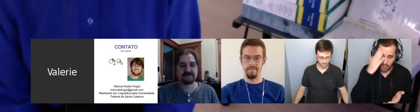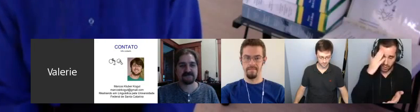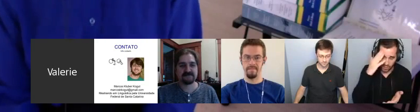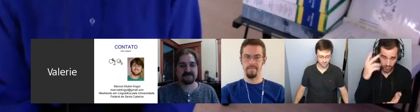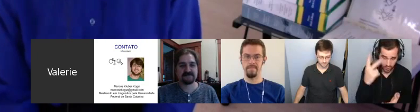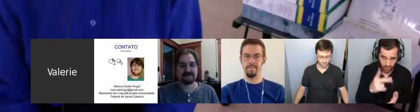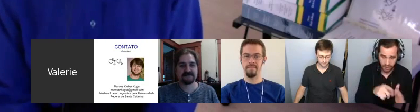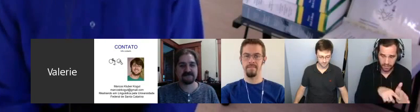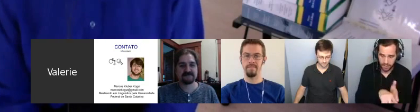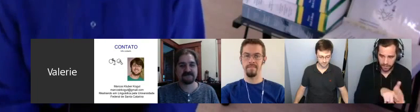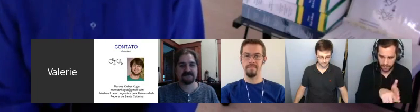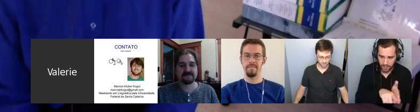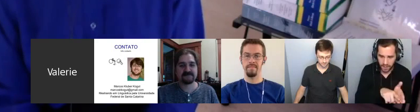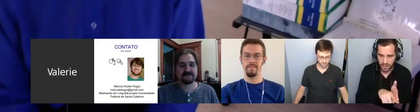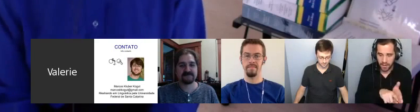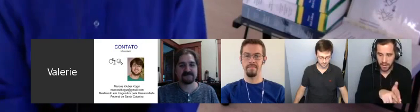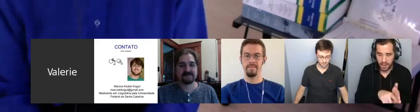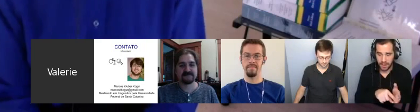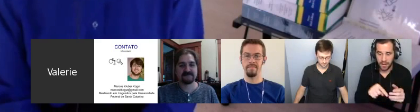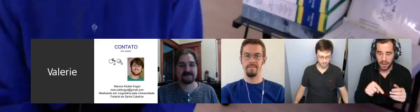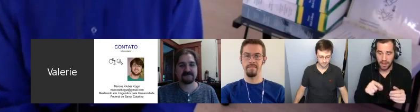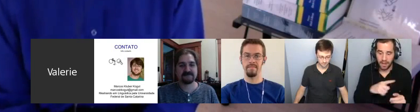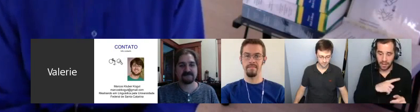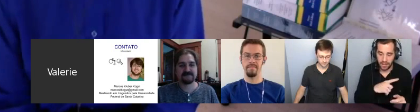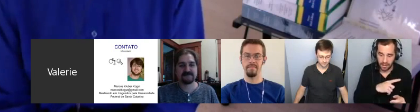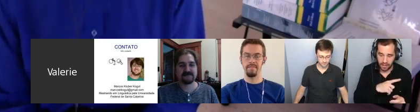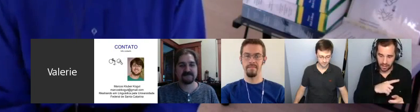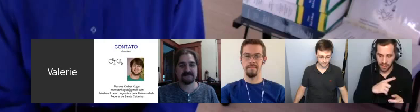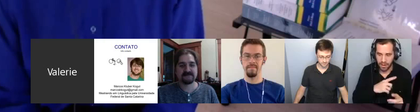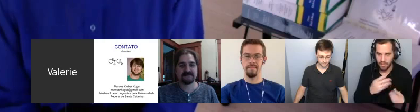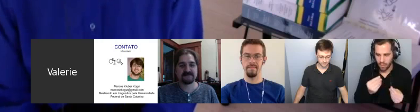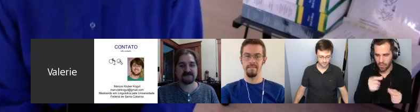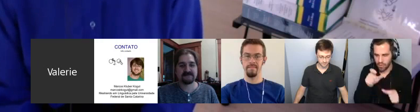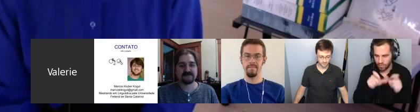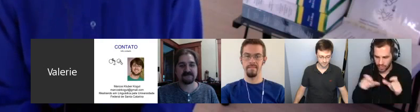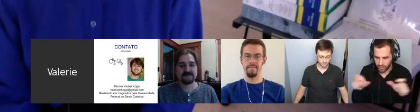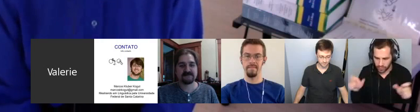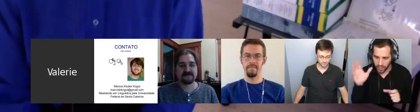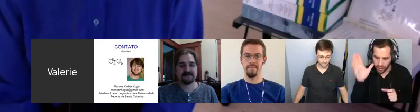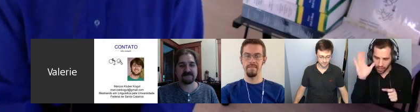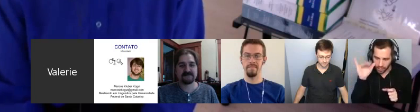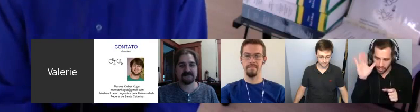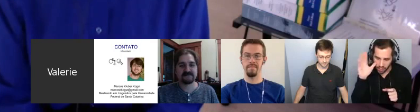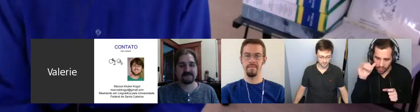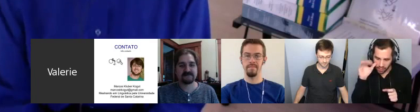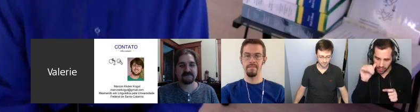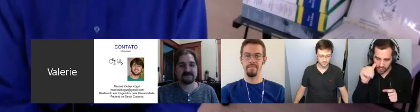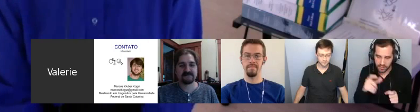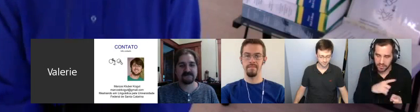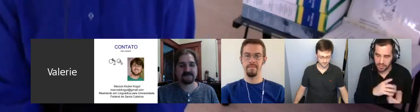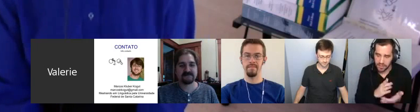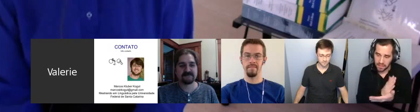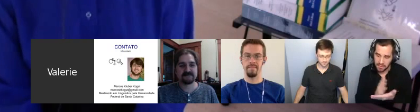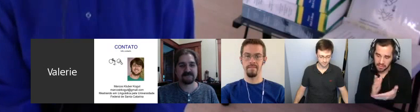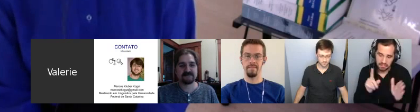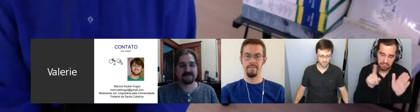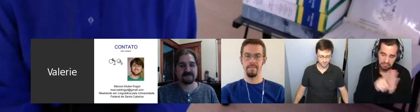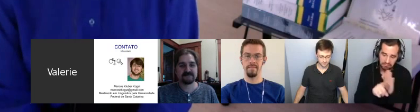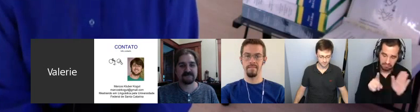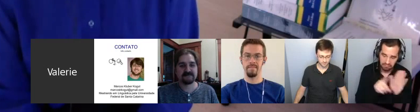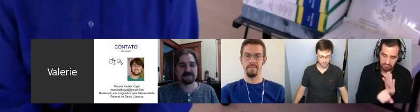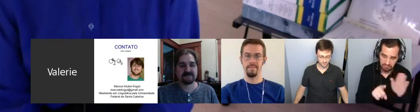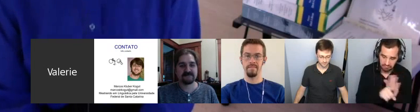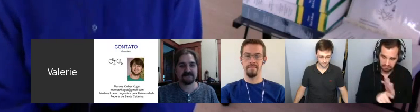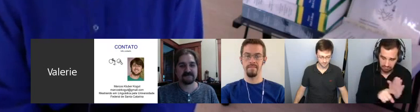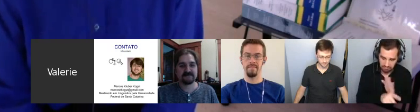if anybody here who has watched the production today would like to ask questions of Marcos,